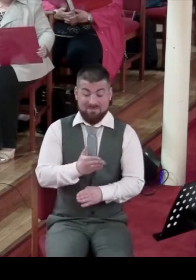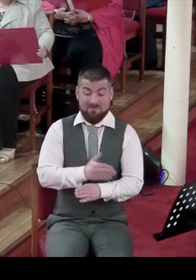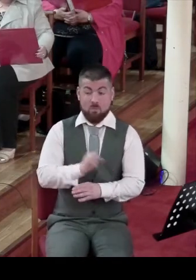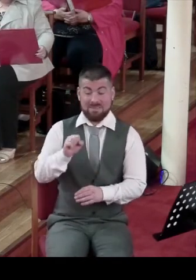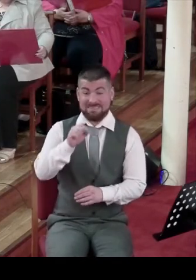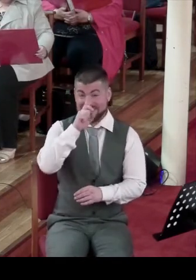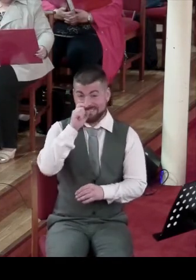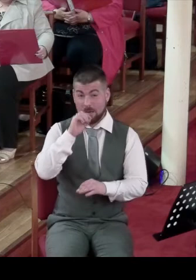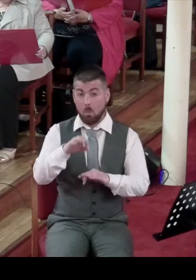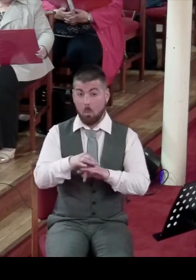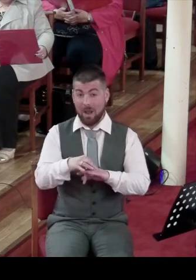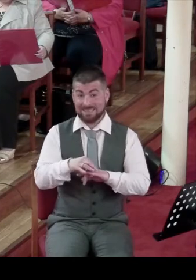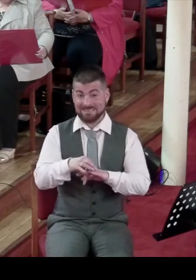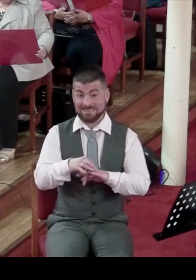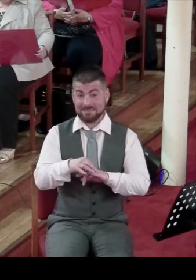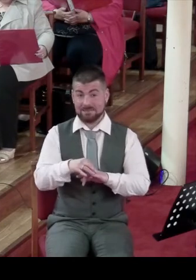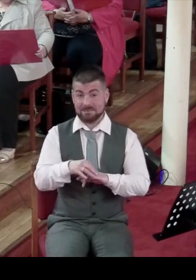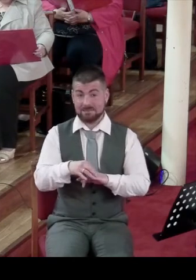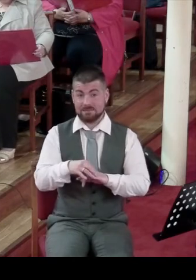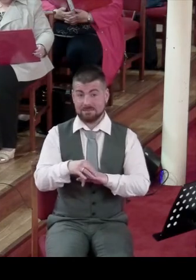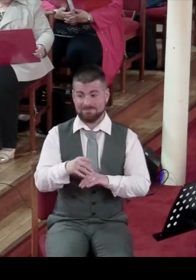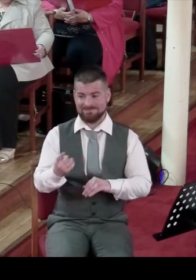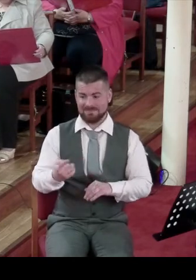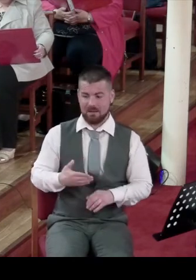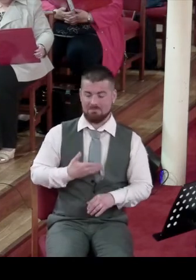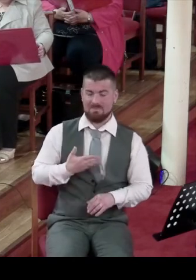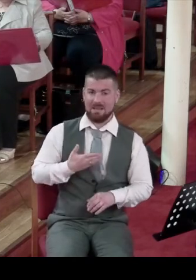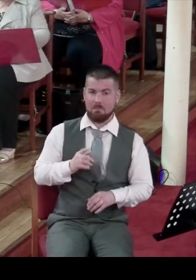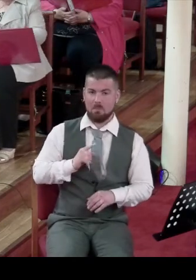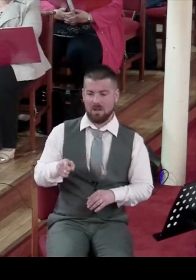when you can imagine he himself had hoped to be